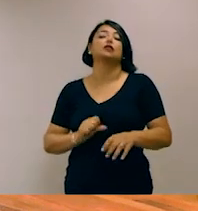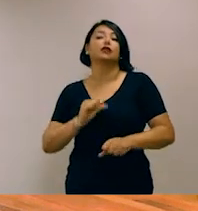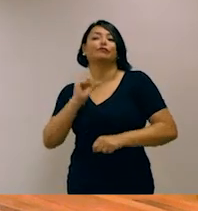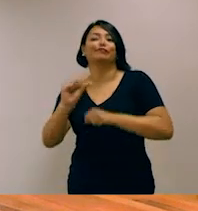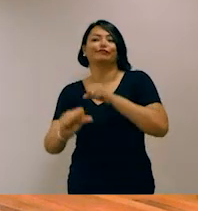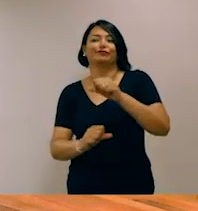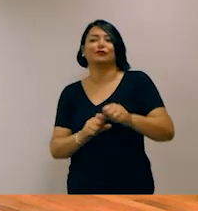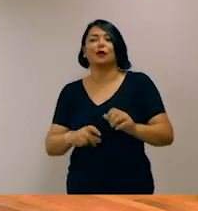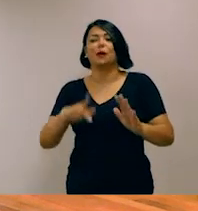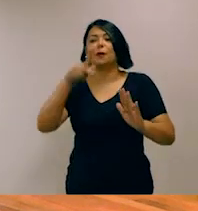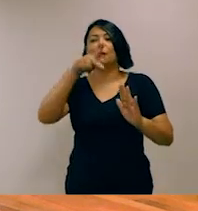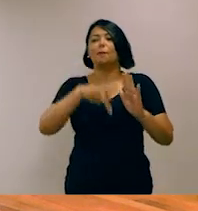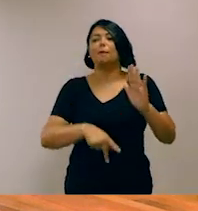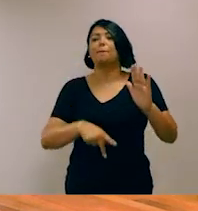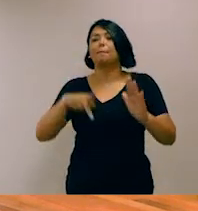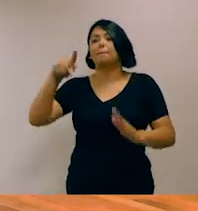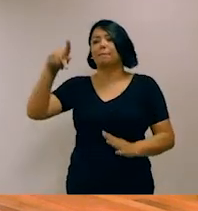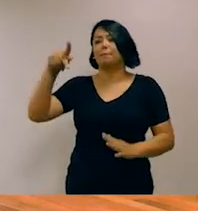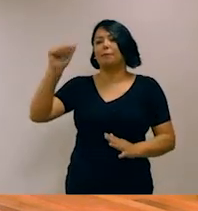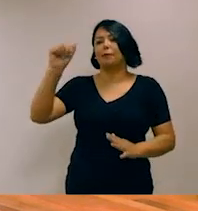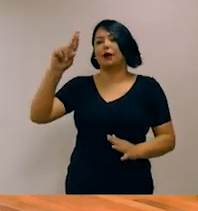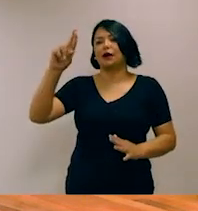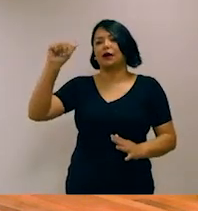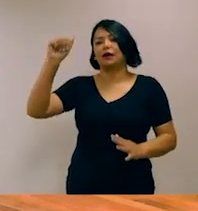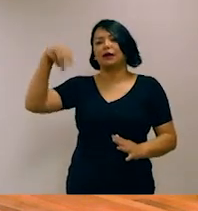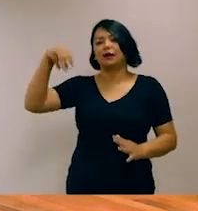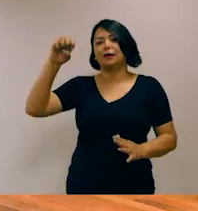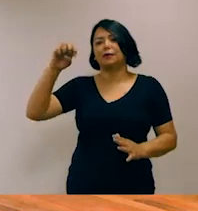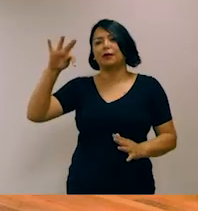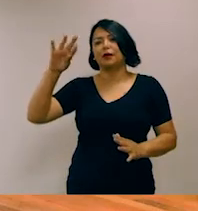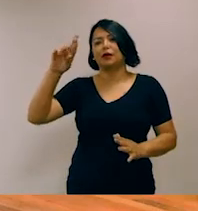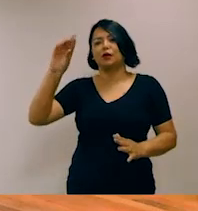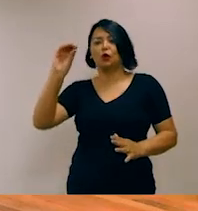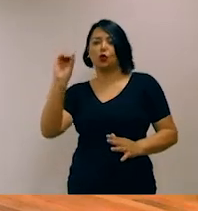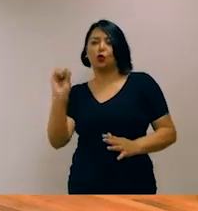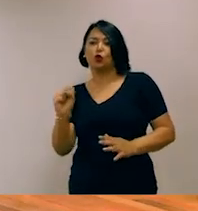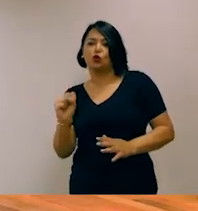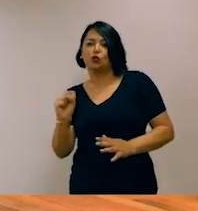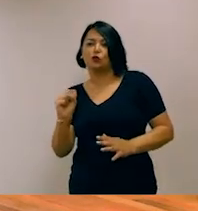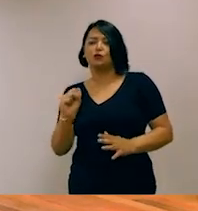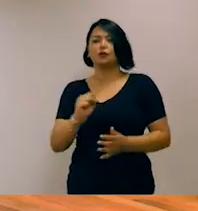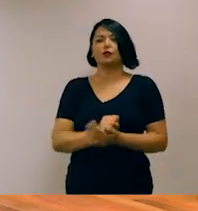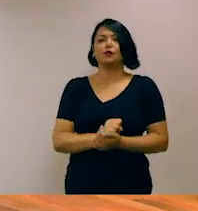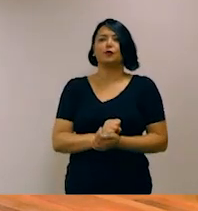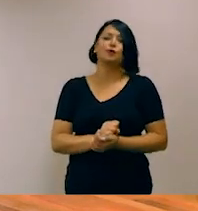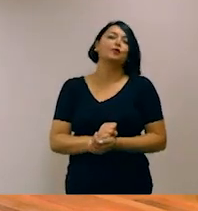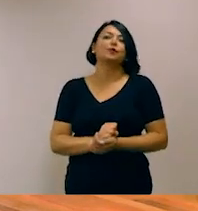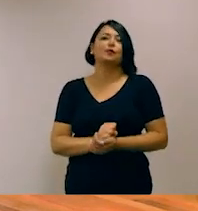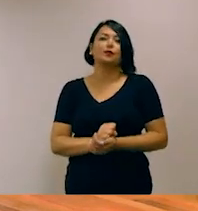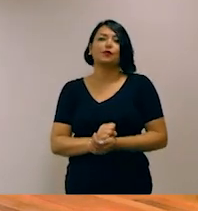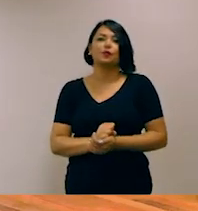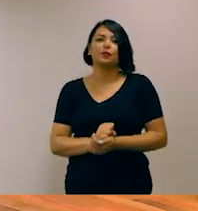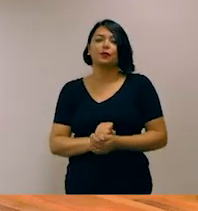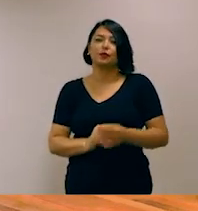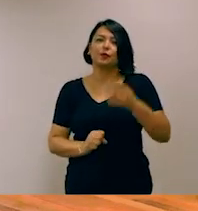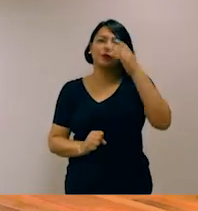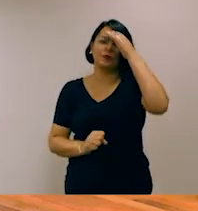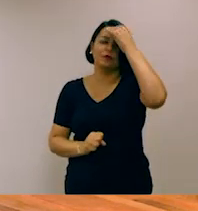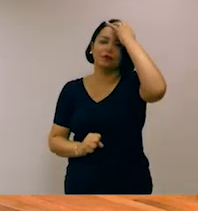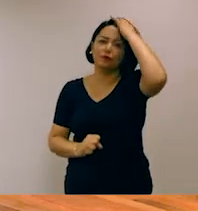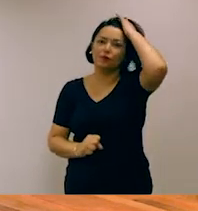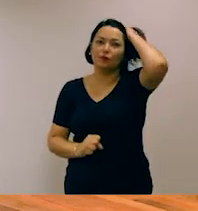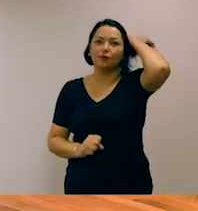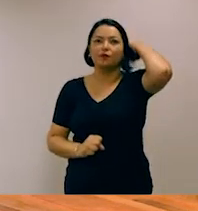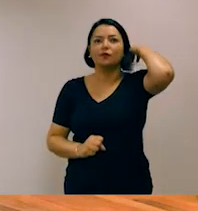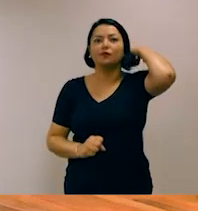we change these parameters sometimes so that they can adjust to the learning. But basically, this is what we used